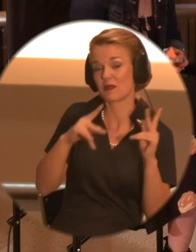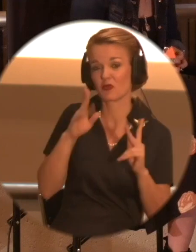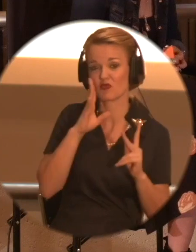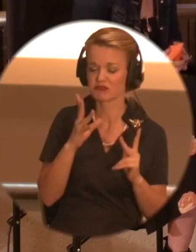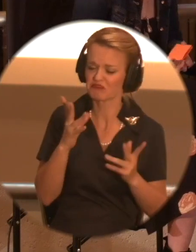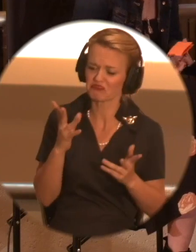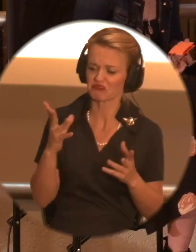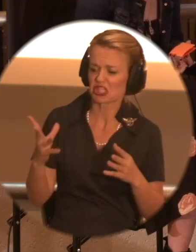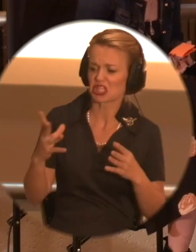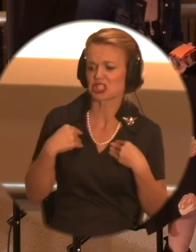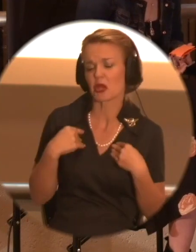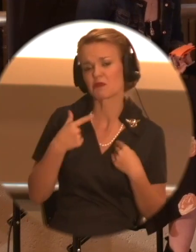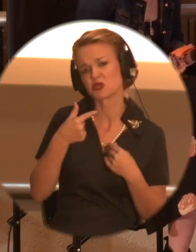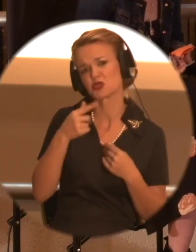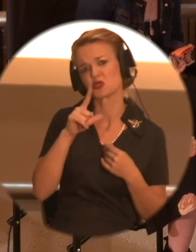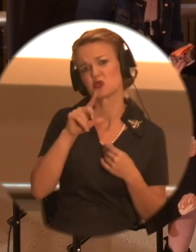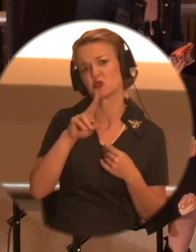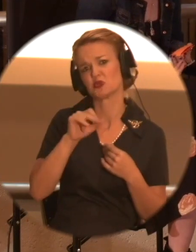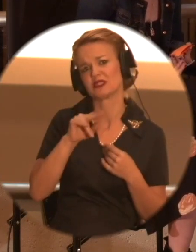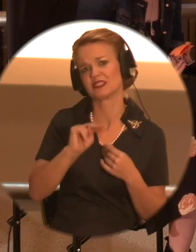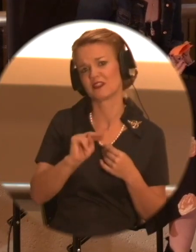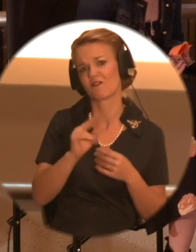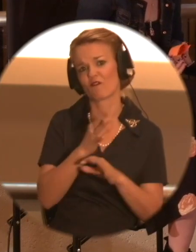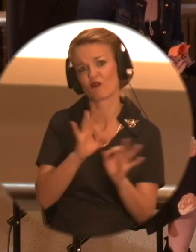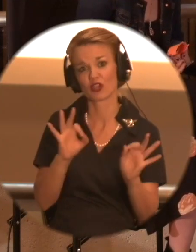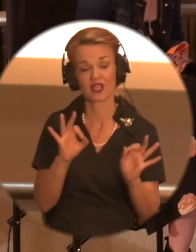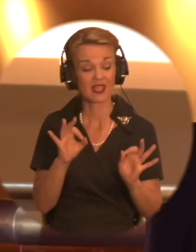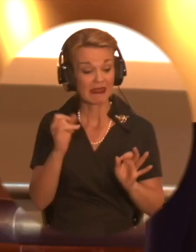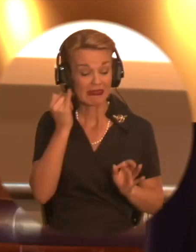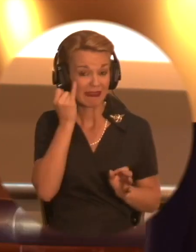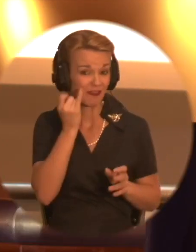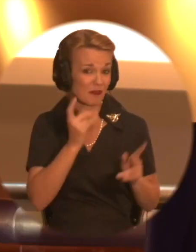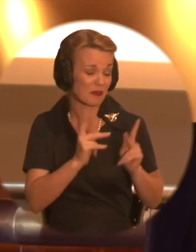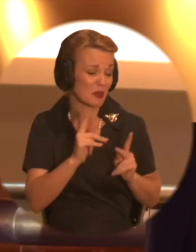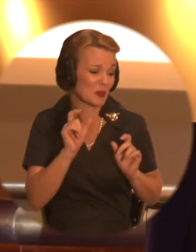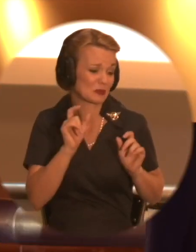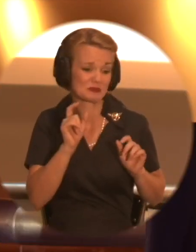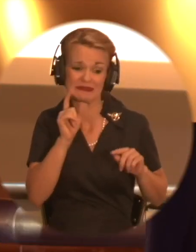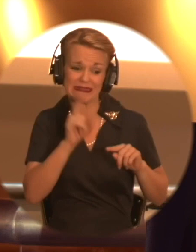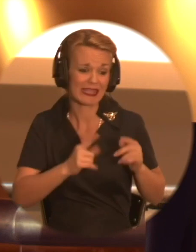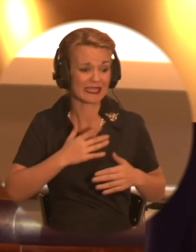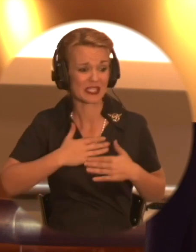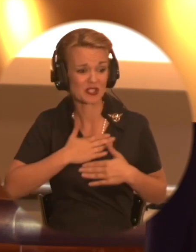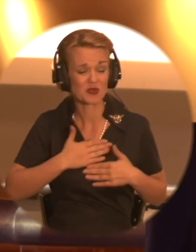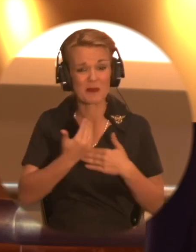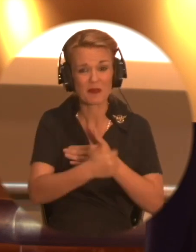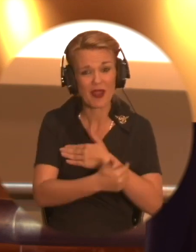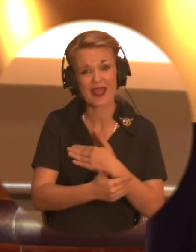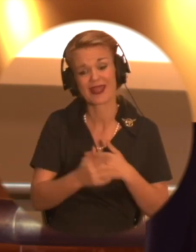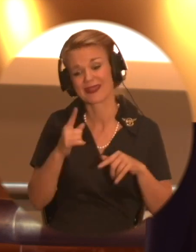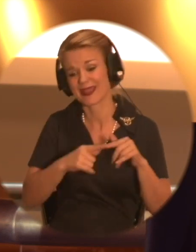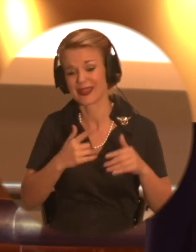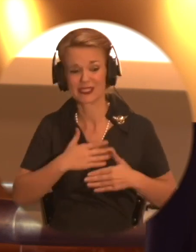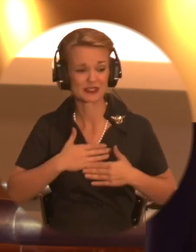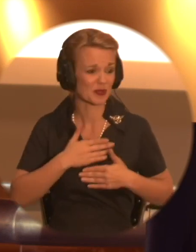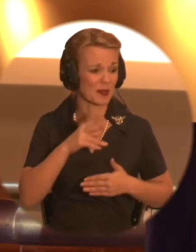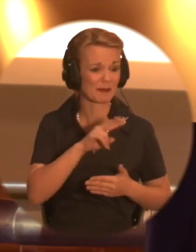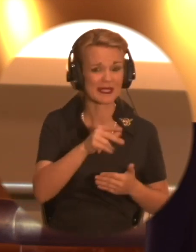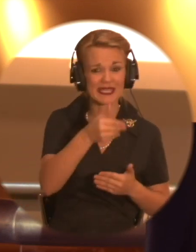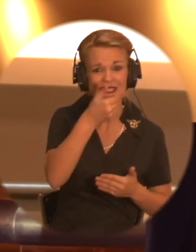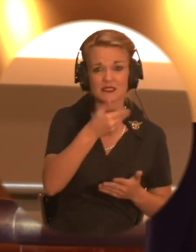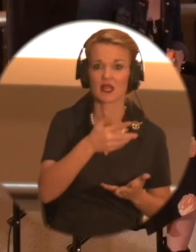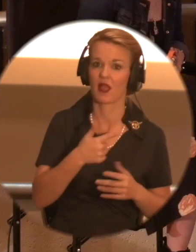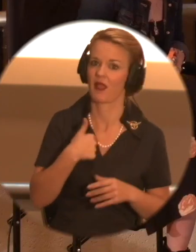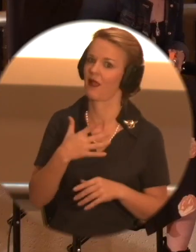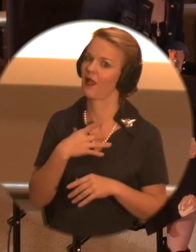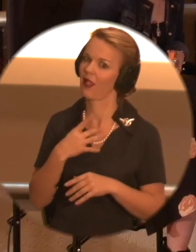great. And if some people, that's the only way they can enjoy bread or pizza. I also love cauliflower pizza crust. Oh my God, Look, that's so